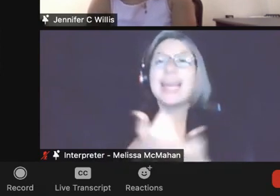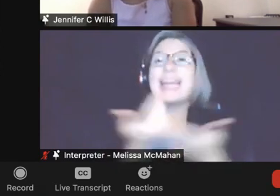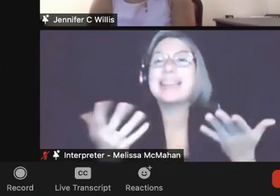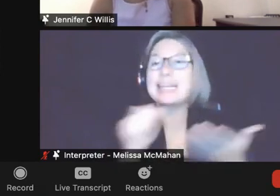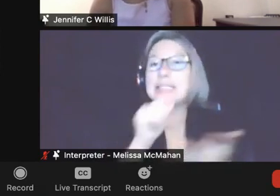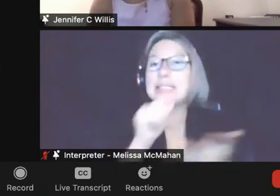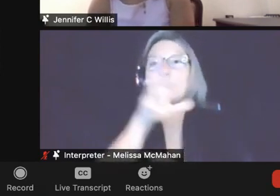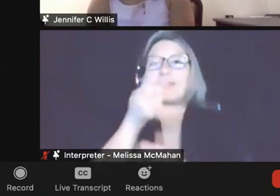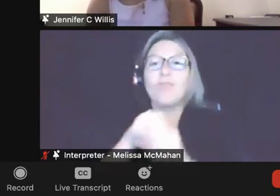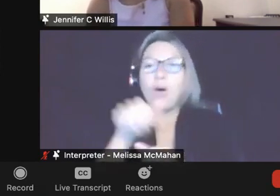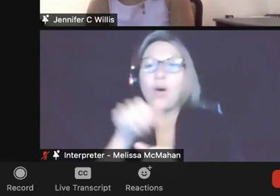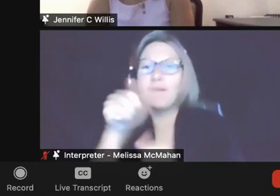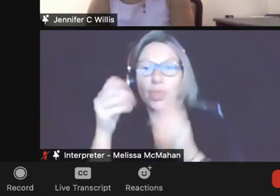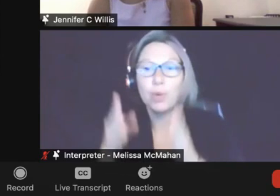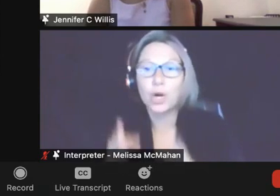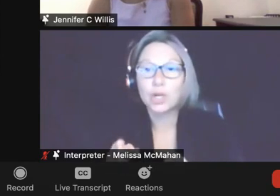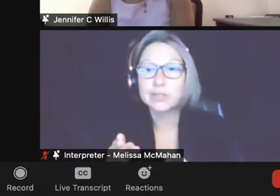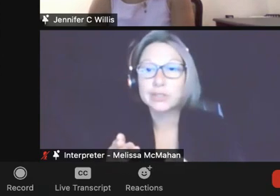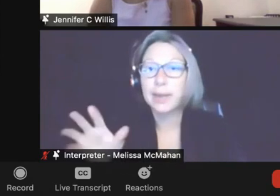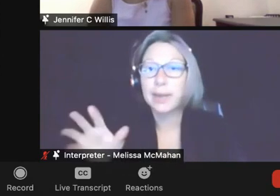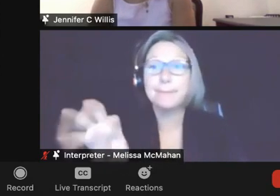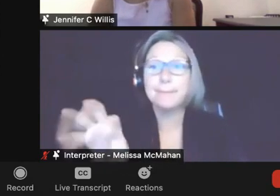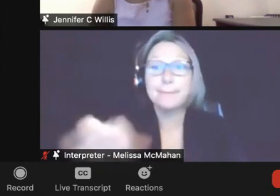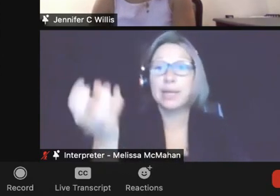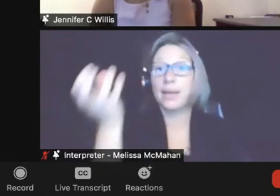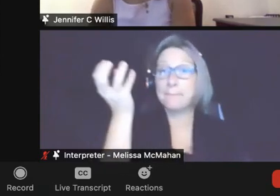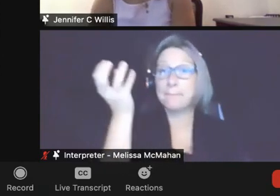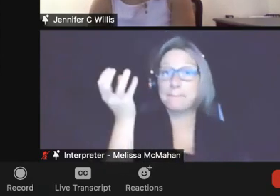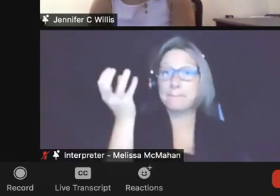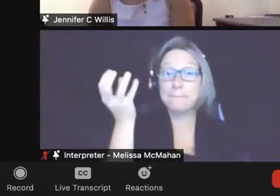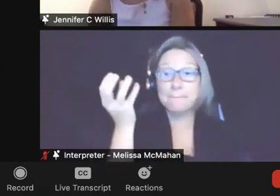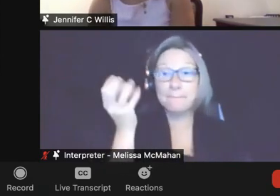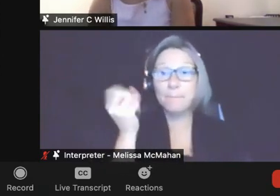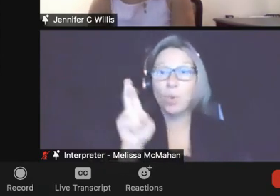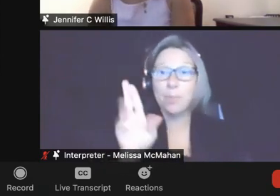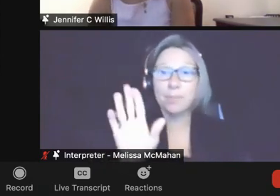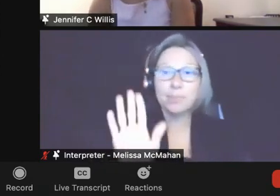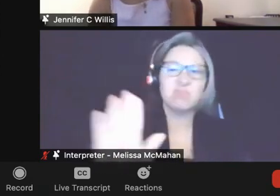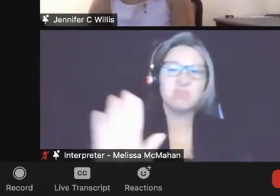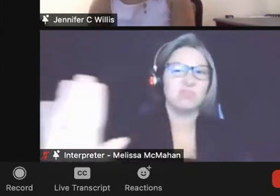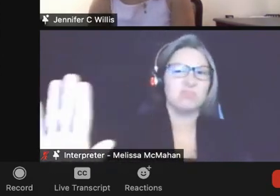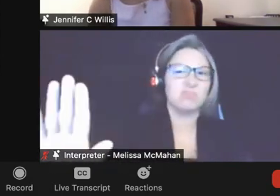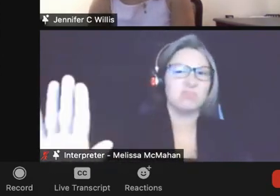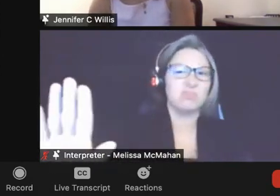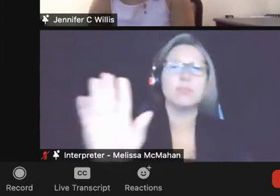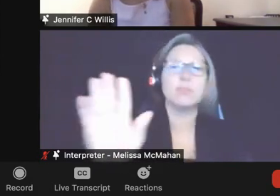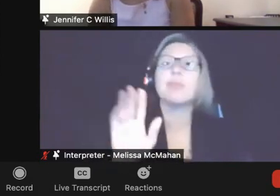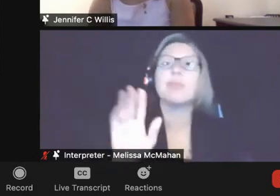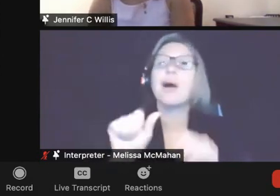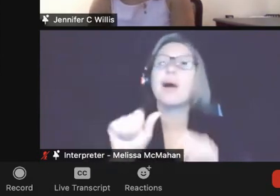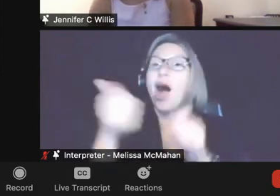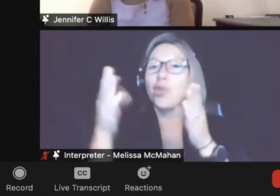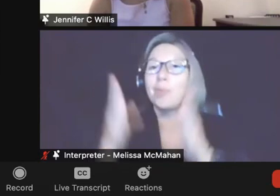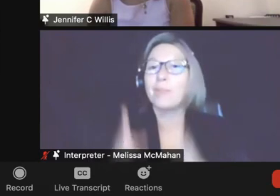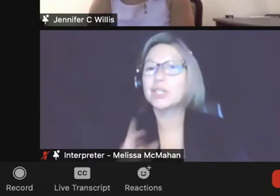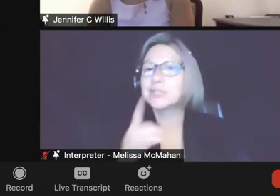person. Picking up an object or pushing an object away, but another person isn't